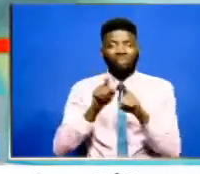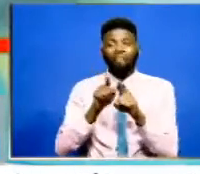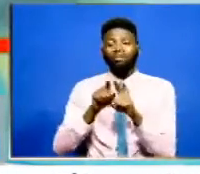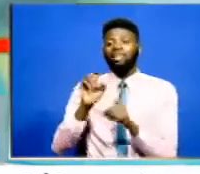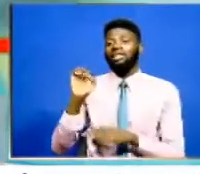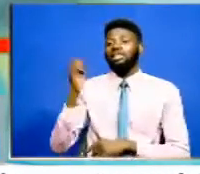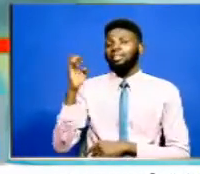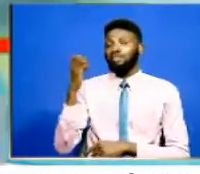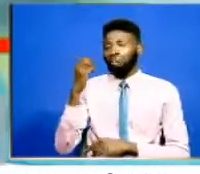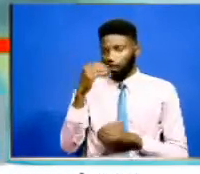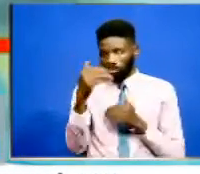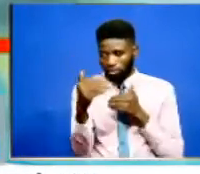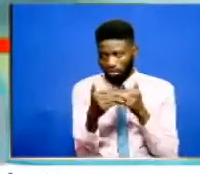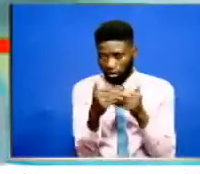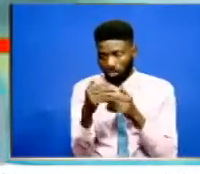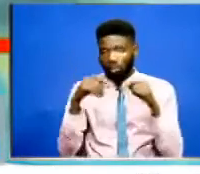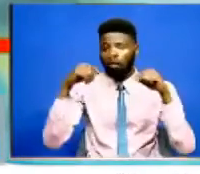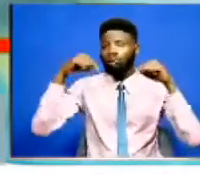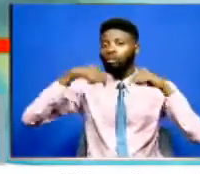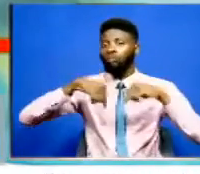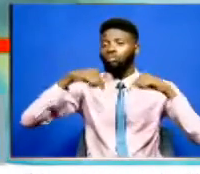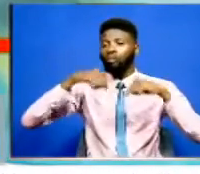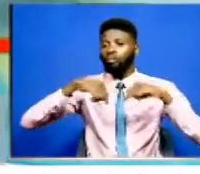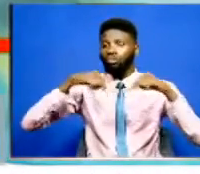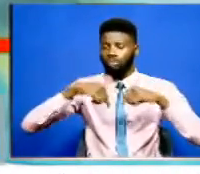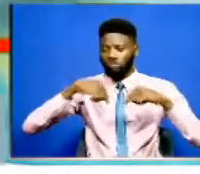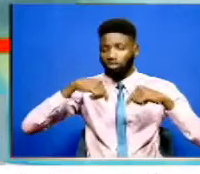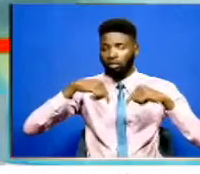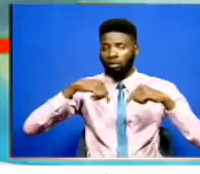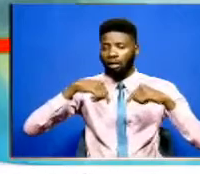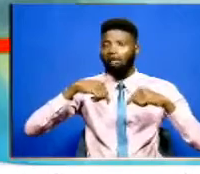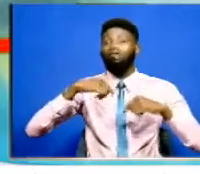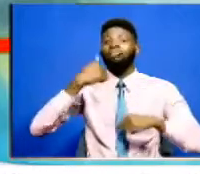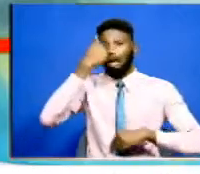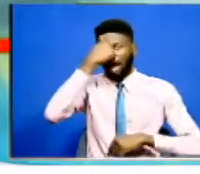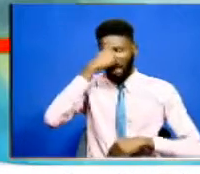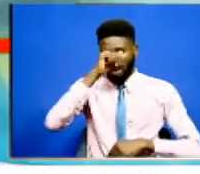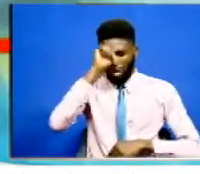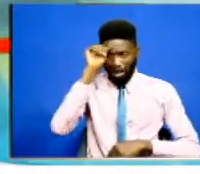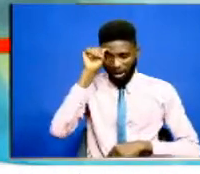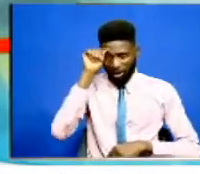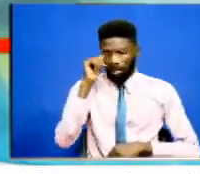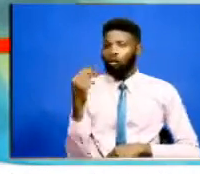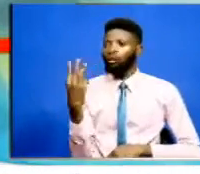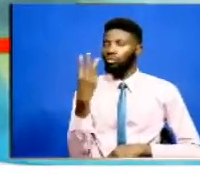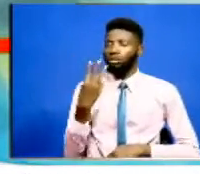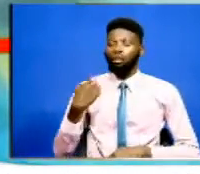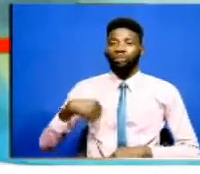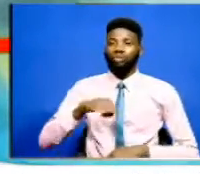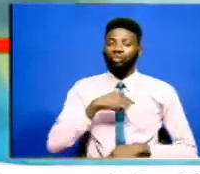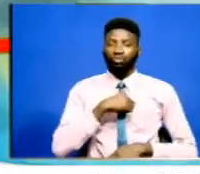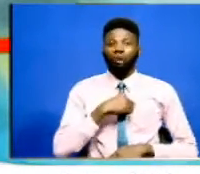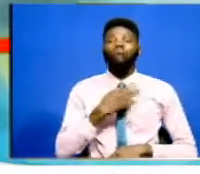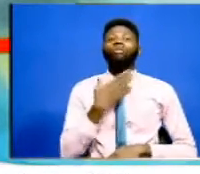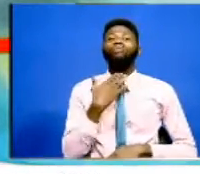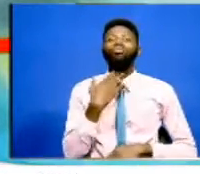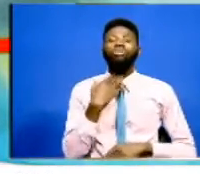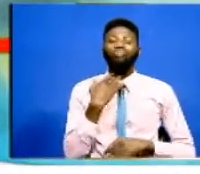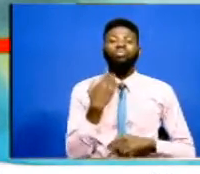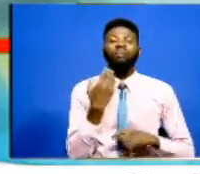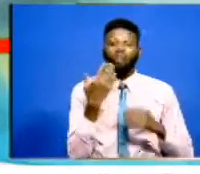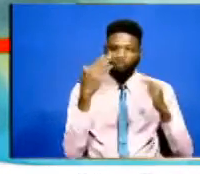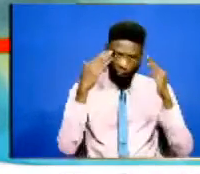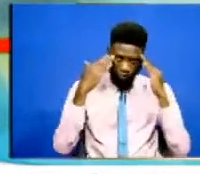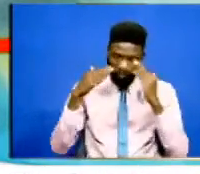is beckoning and today is Ash Wednesday, and we will be crossing over to the Holy Family